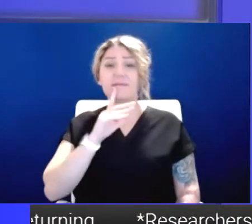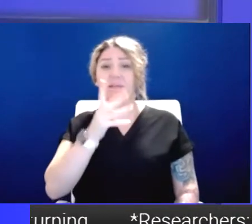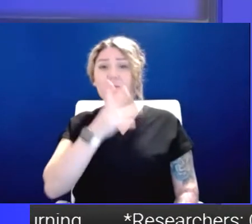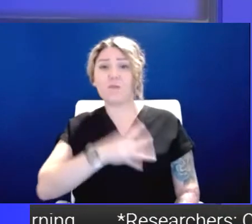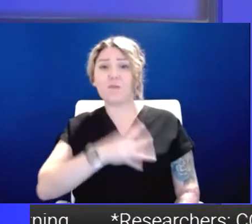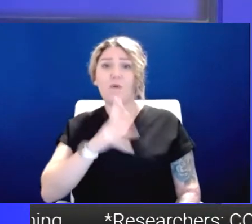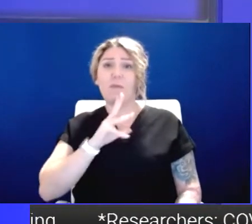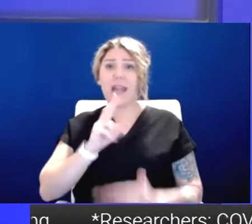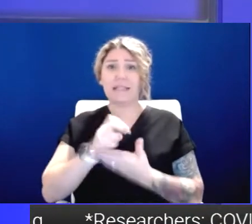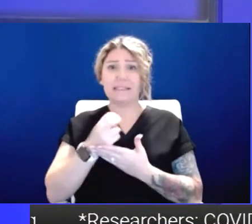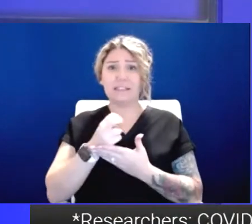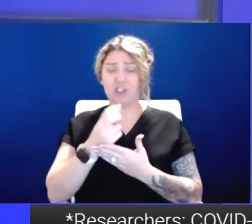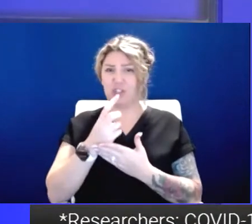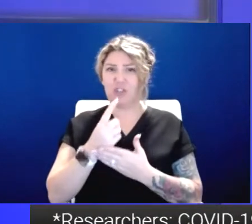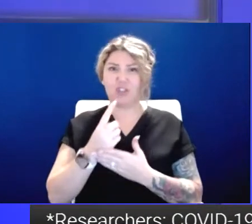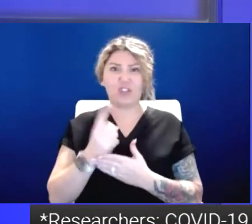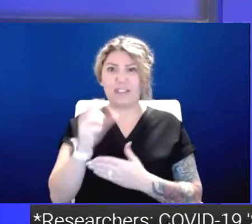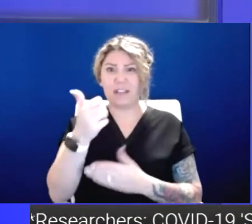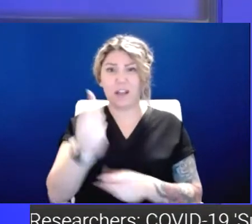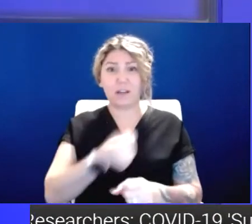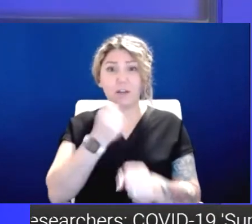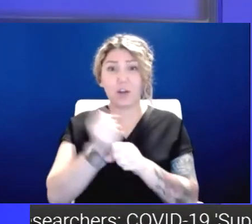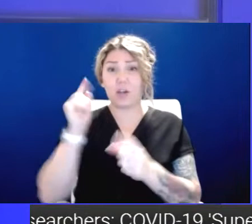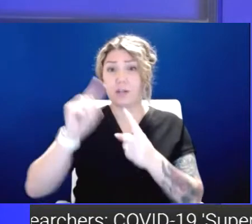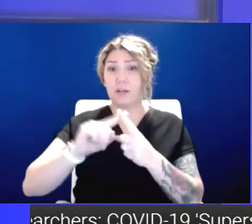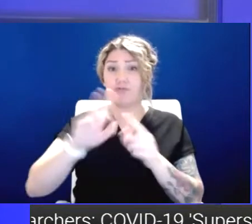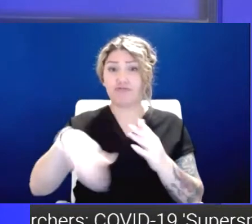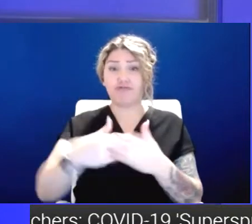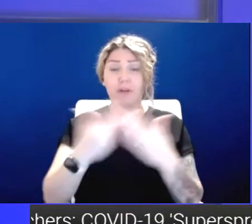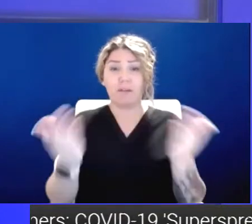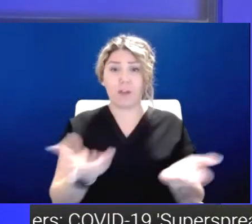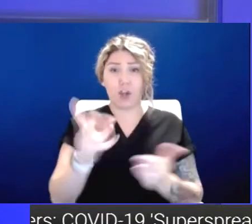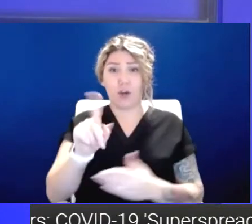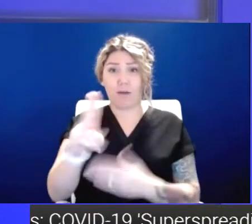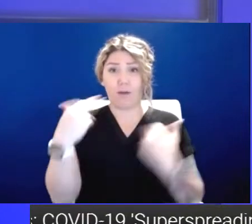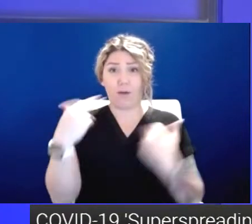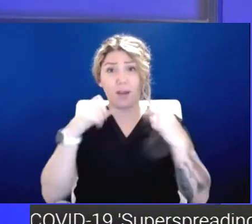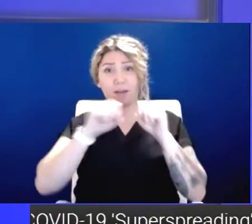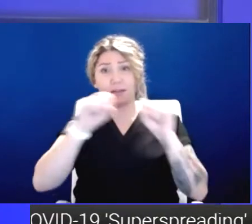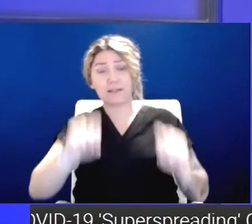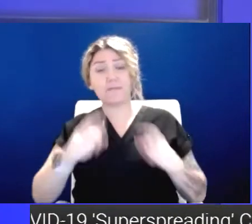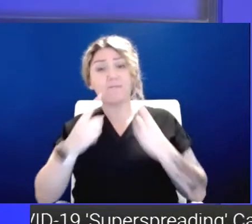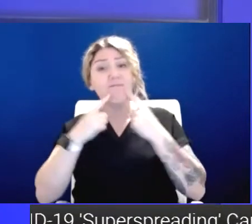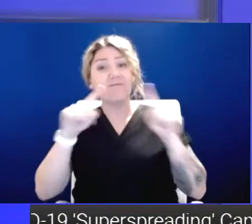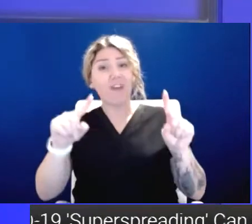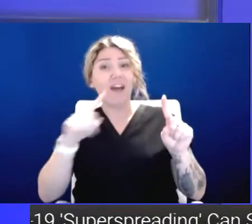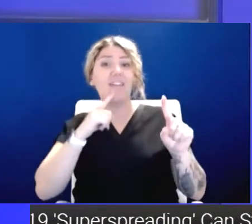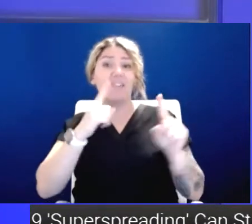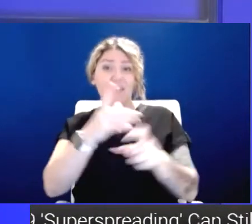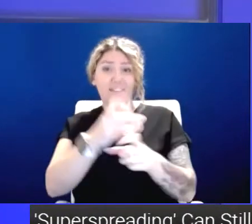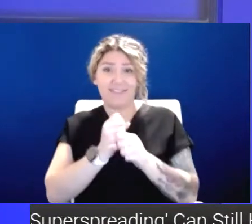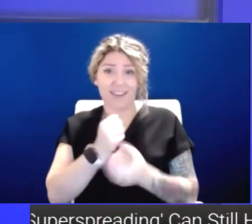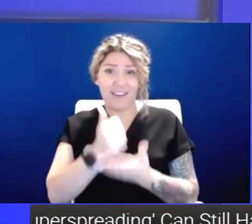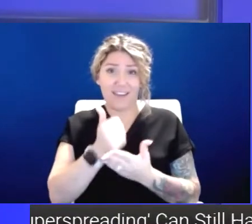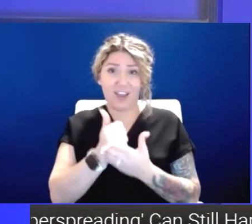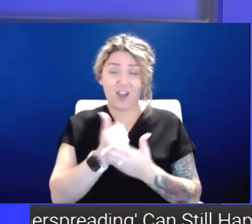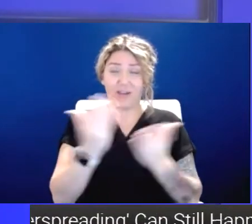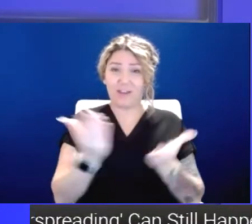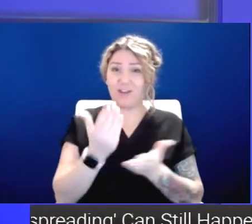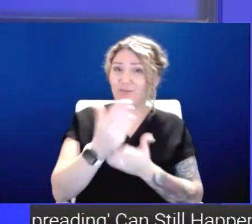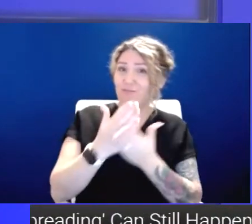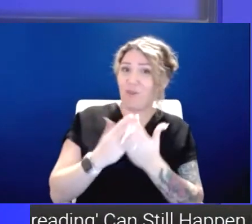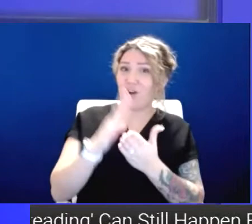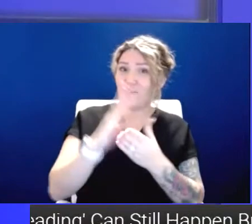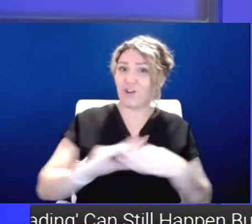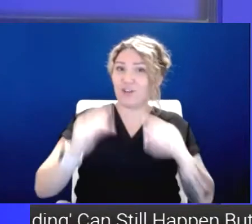And it wasn't until she came here to the University of Kansas Health System that she finally got the help she needed. Here's just part of her story, which